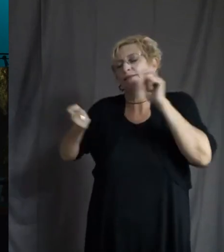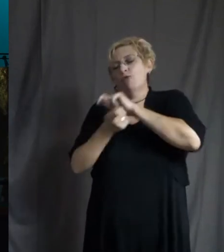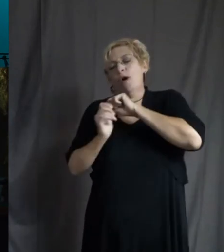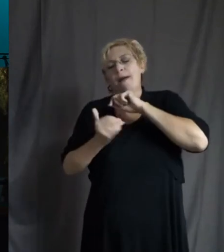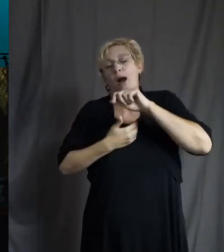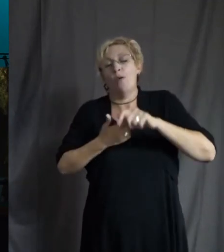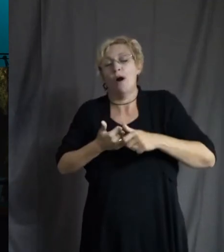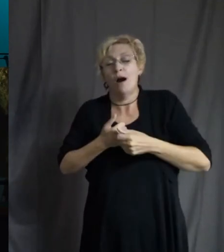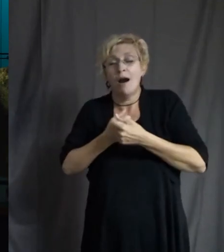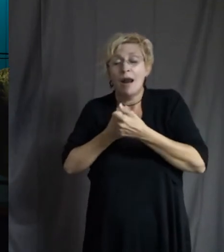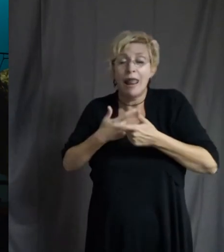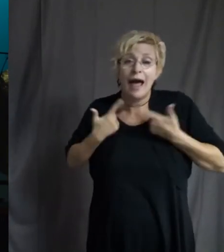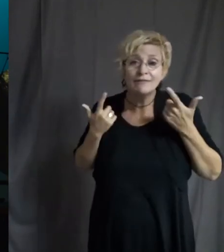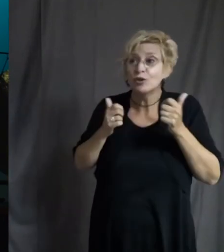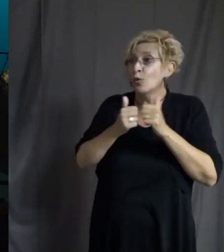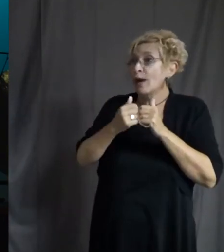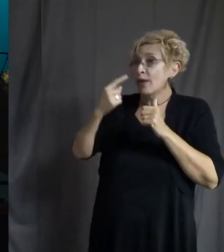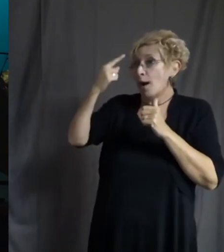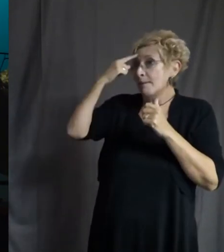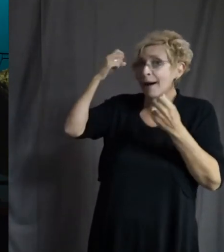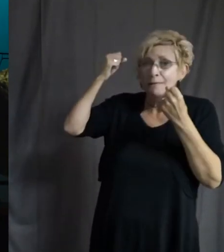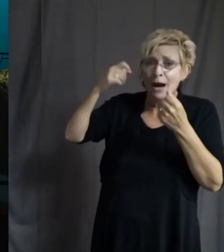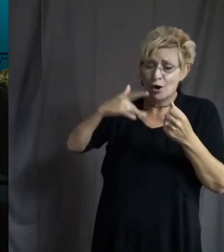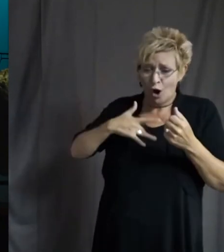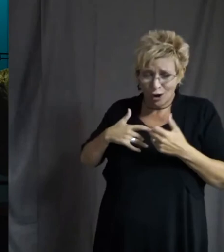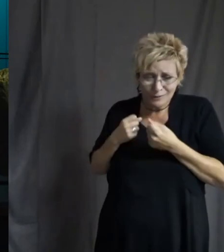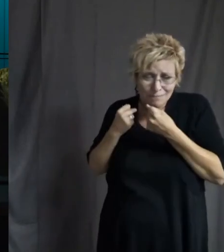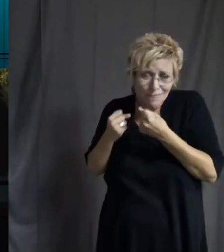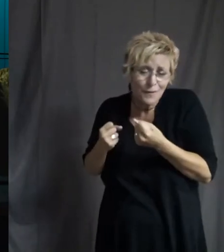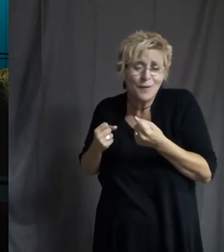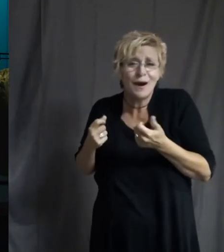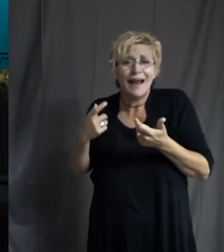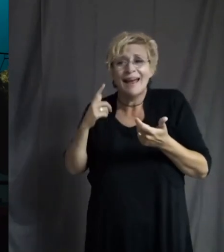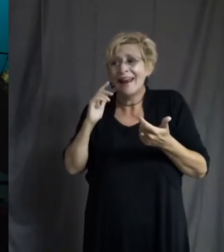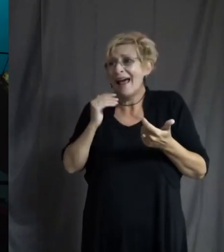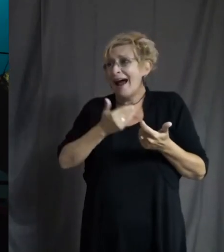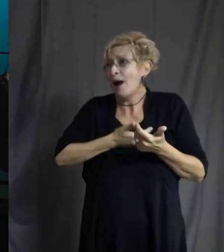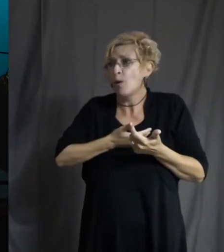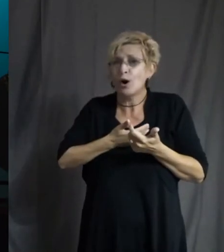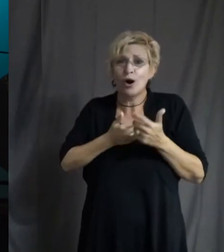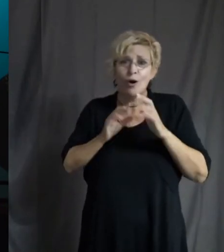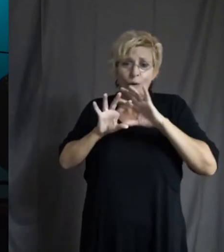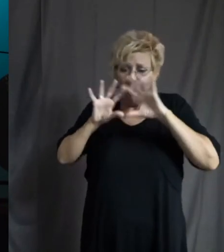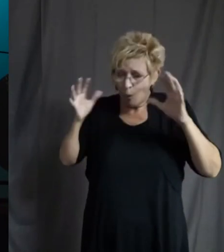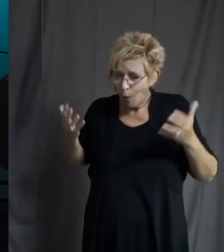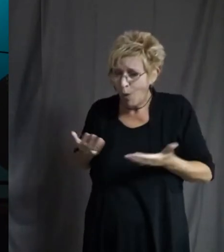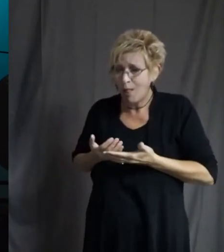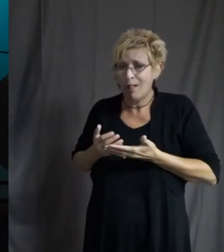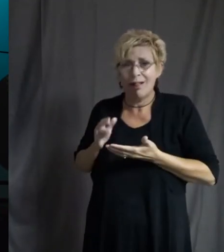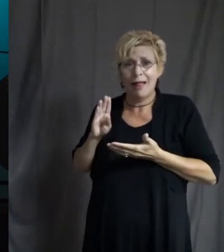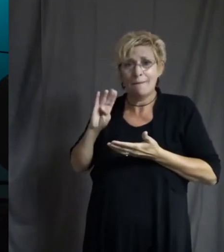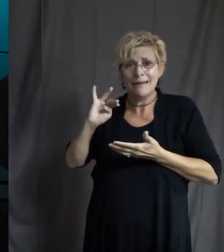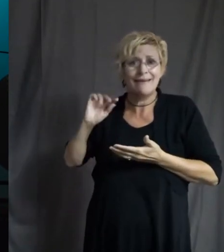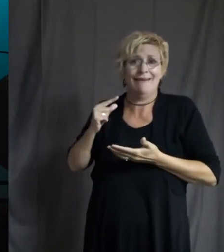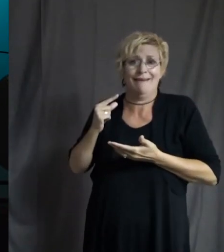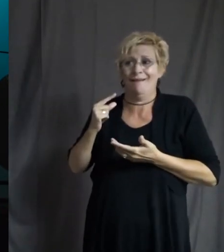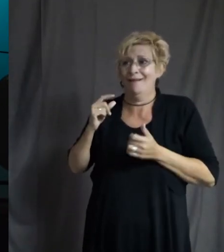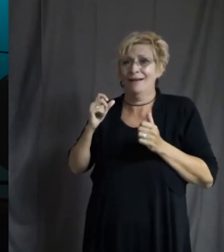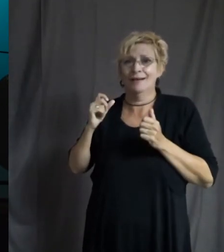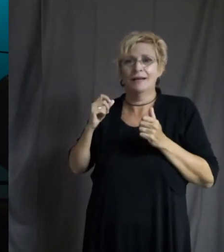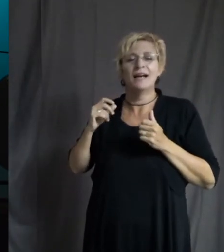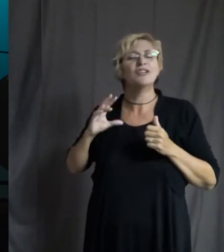uplift, and transform our lives through the power of our minds and the power of our hearts and the power of